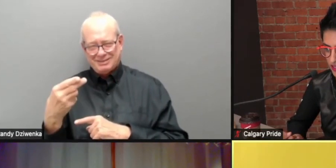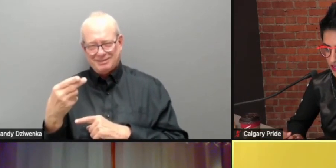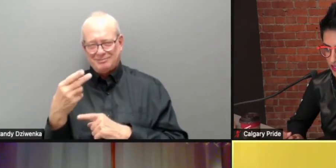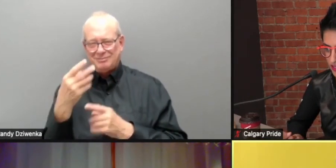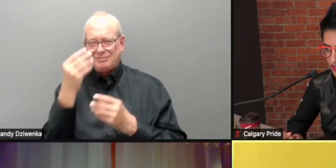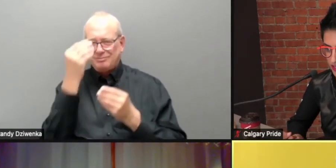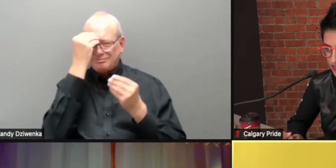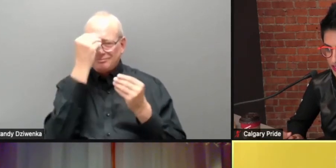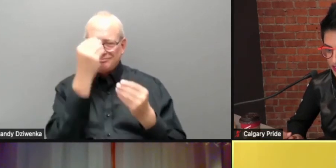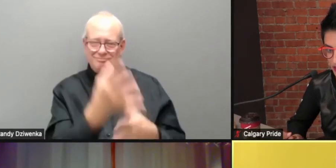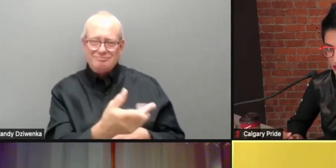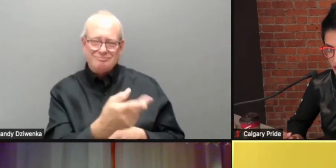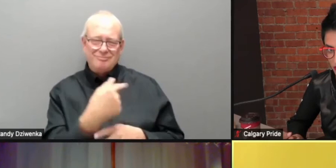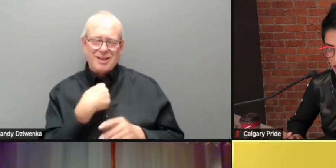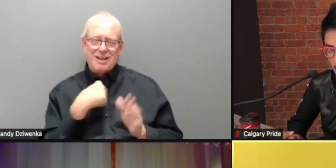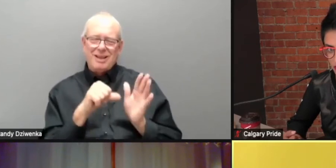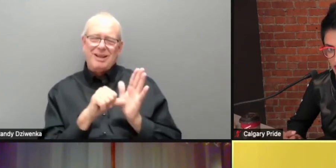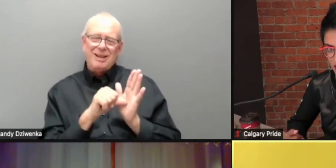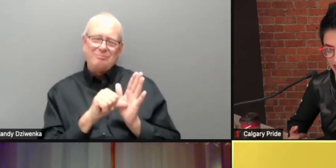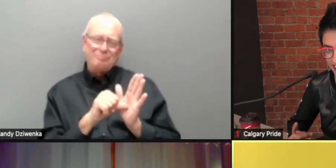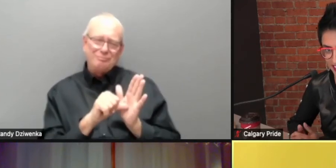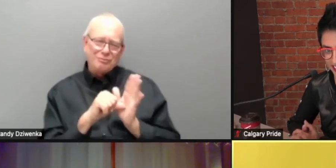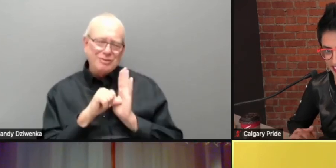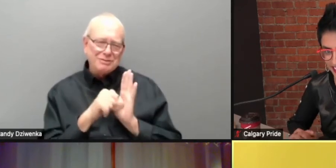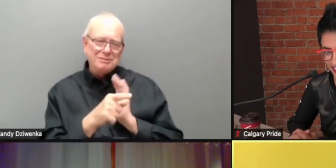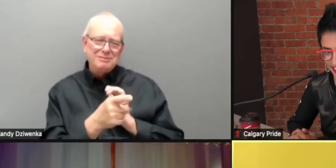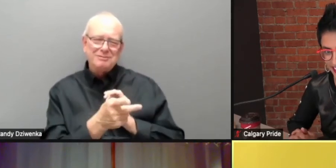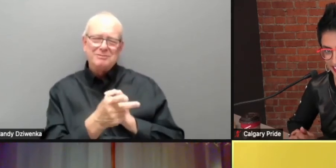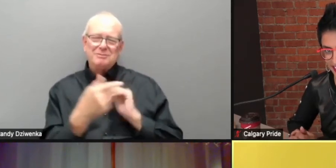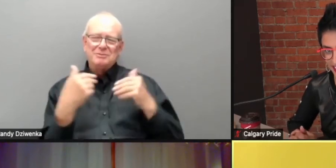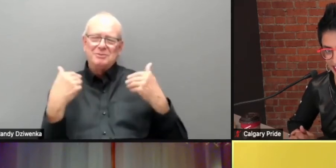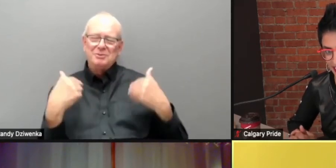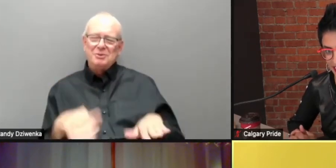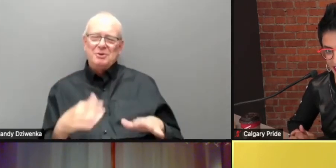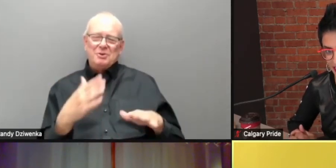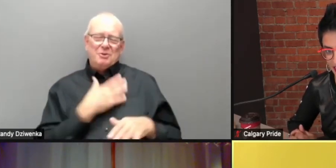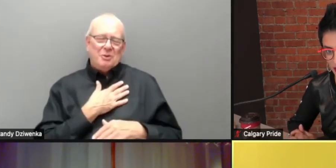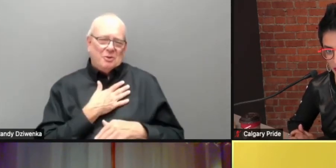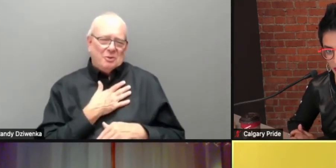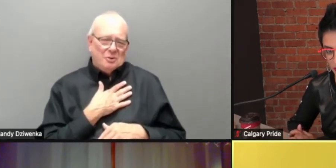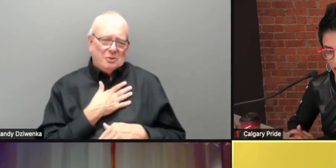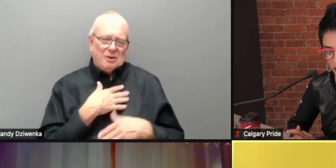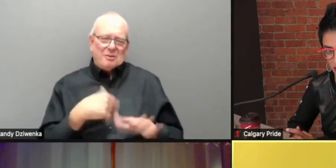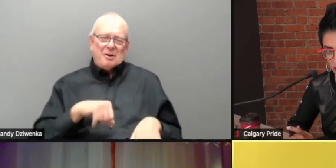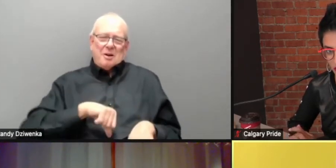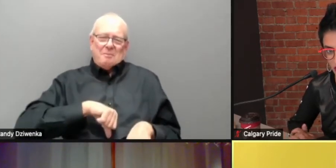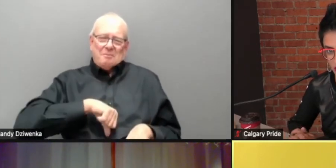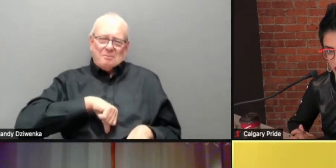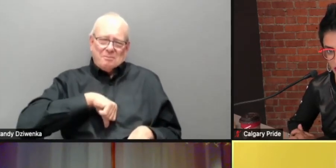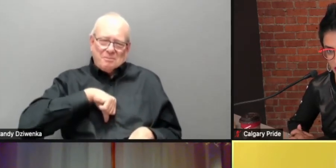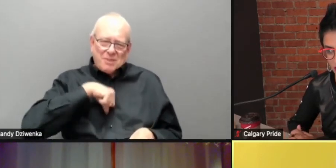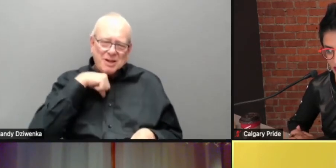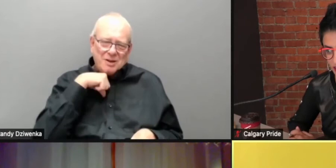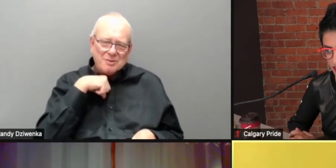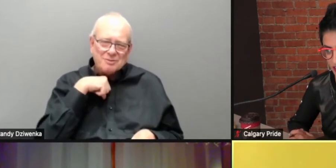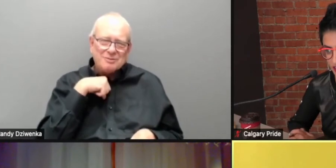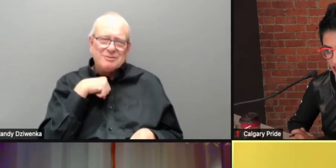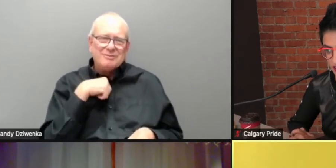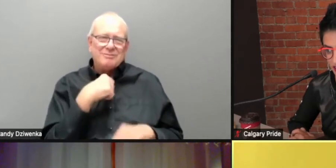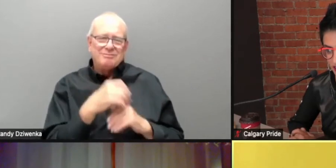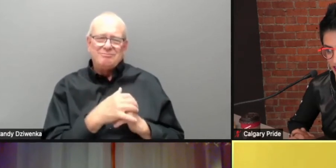your story and your interview, and I must say that I'm very proud that we have parents like